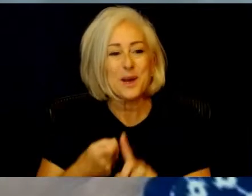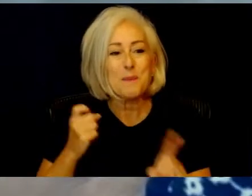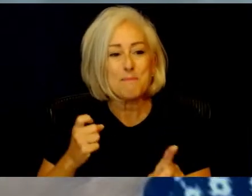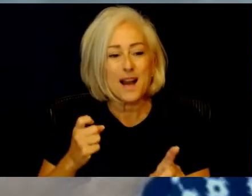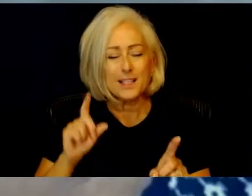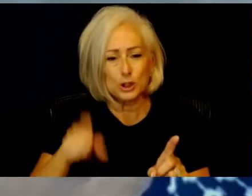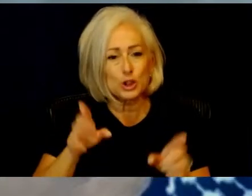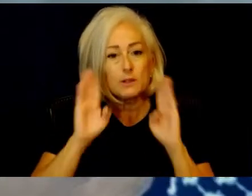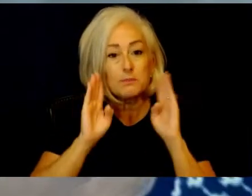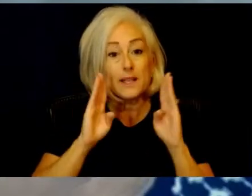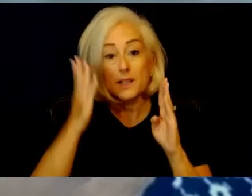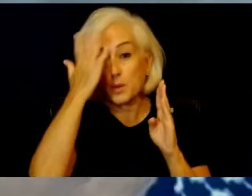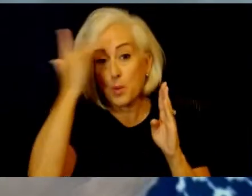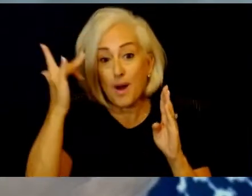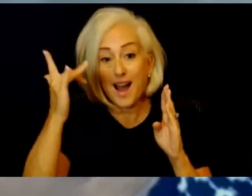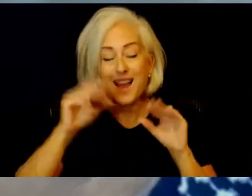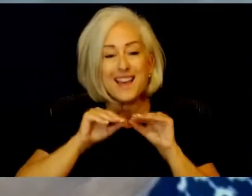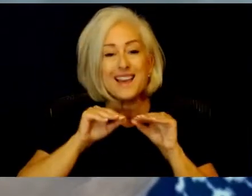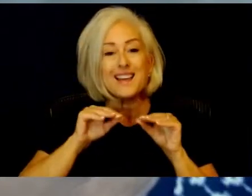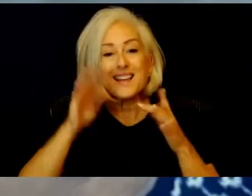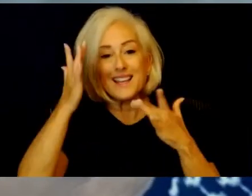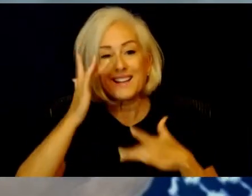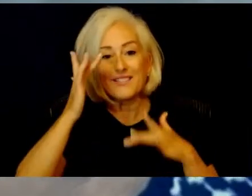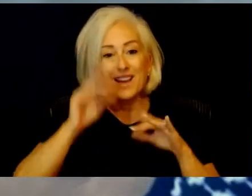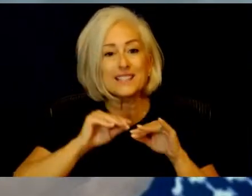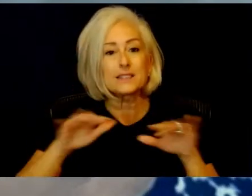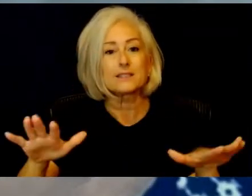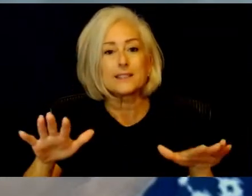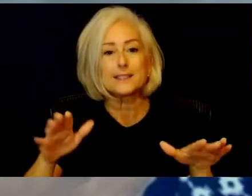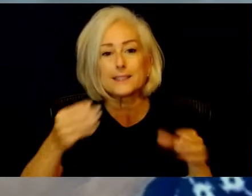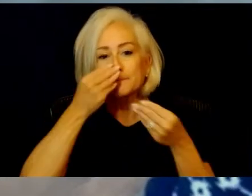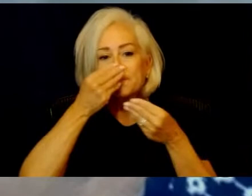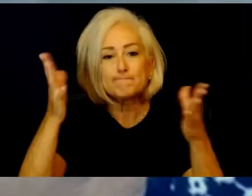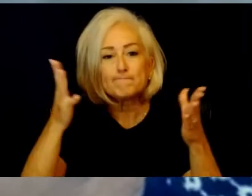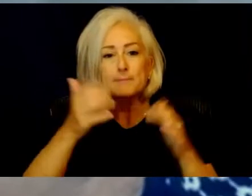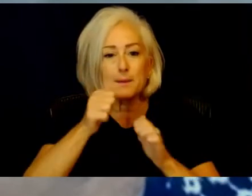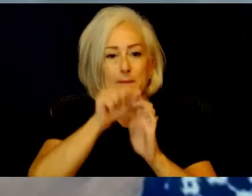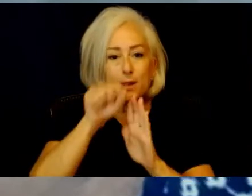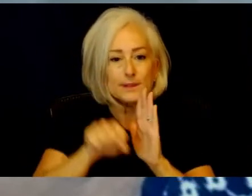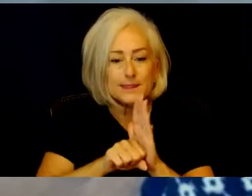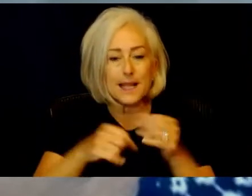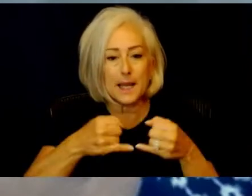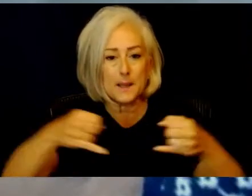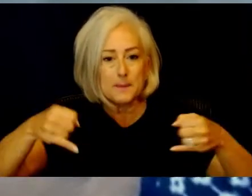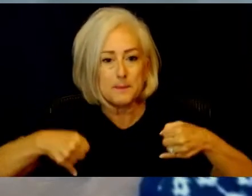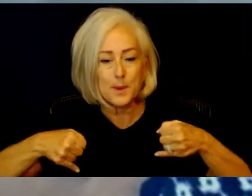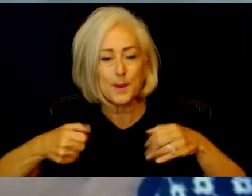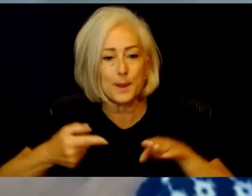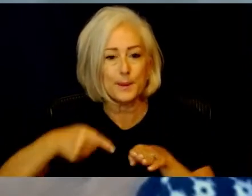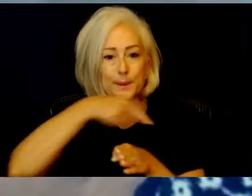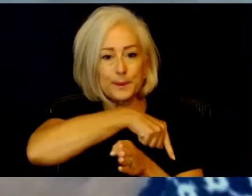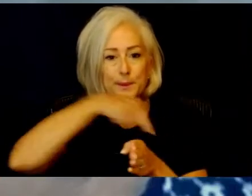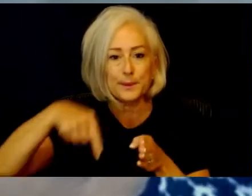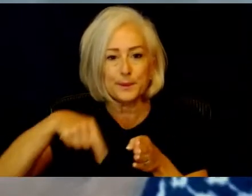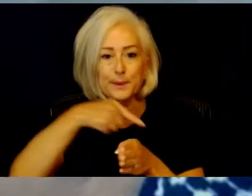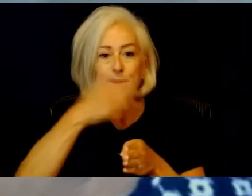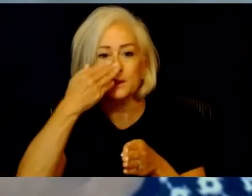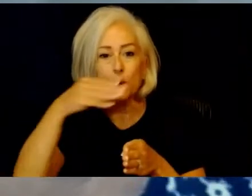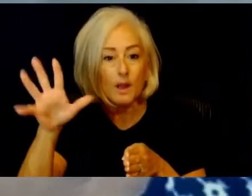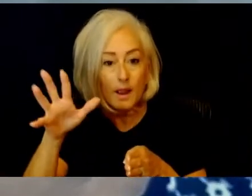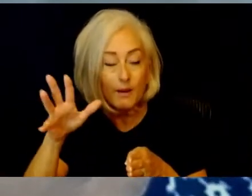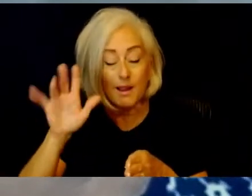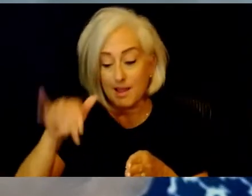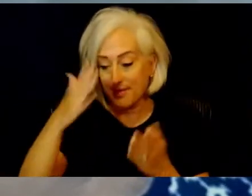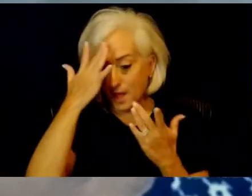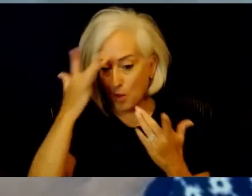attention to is that infectious diseases don't pay attention to borders. And that's why, it's so important to deal with problems when they're small and